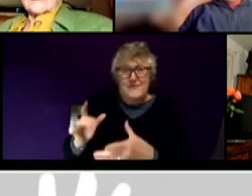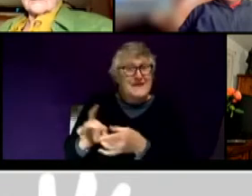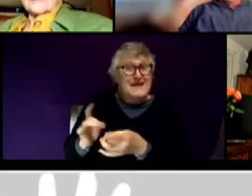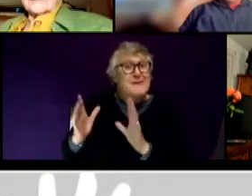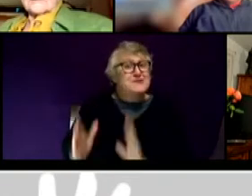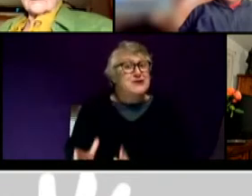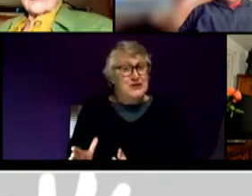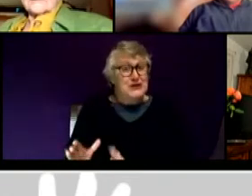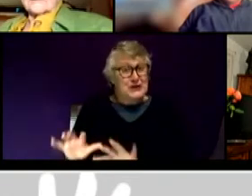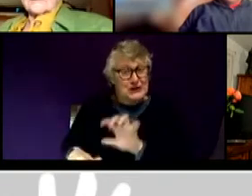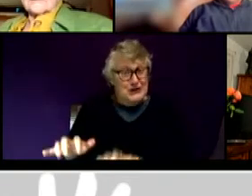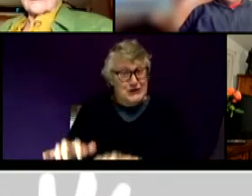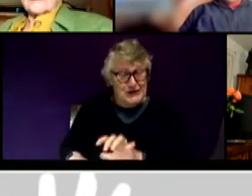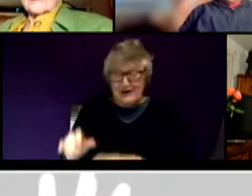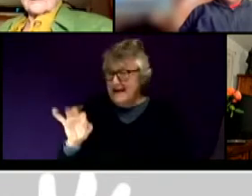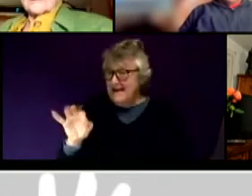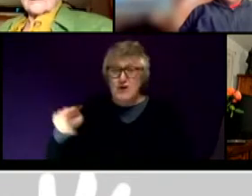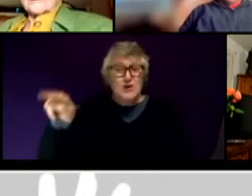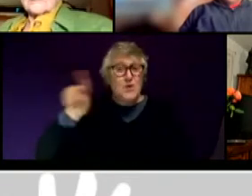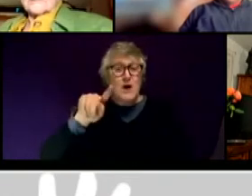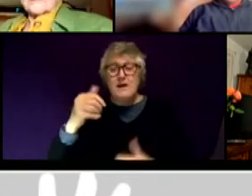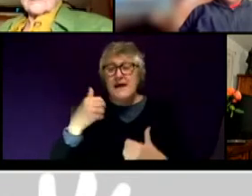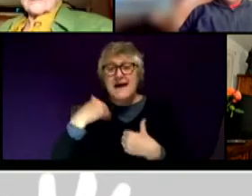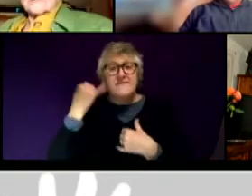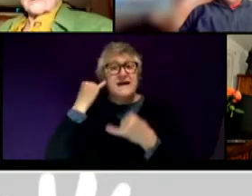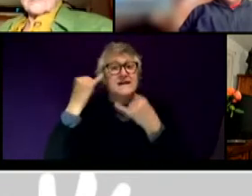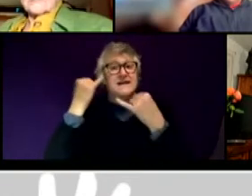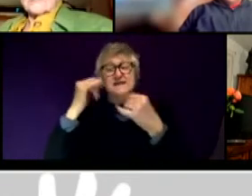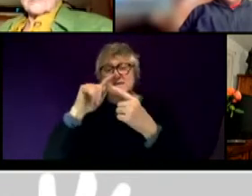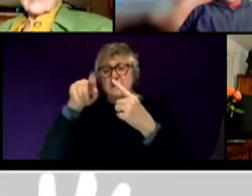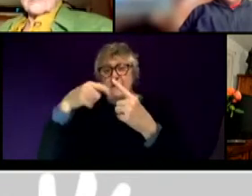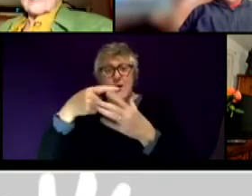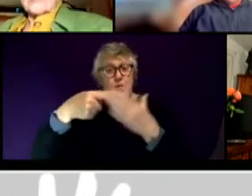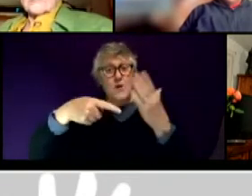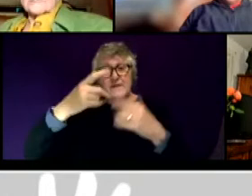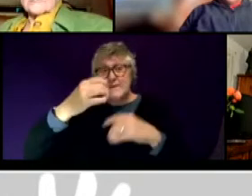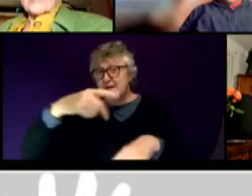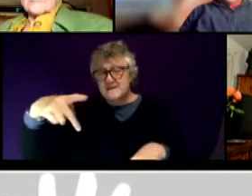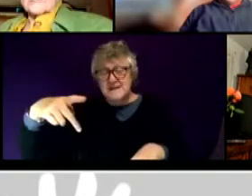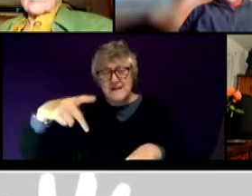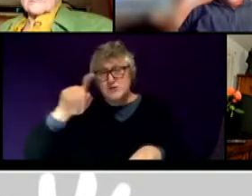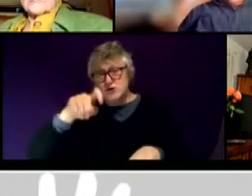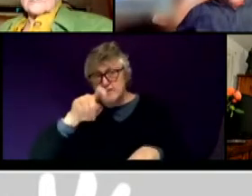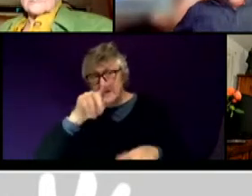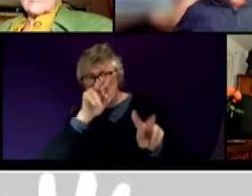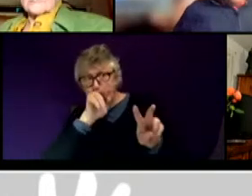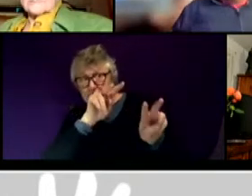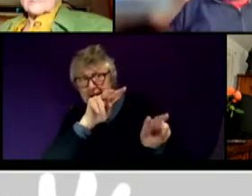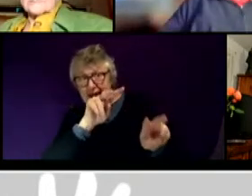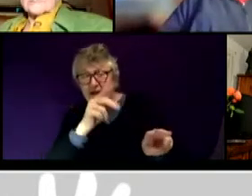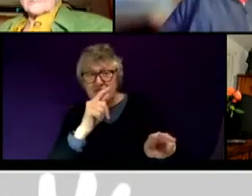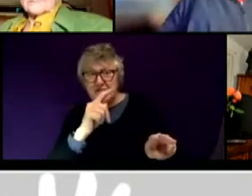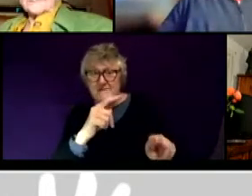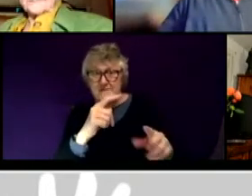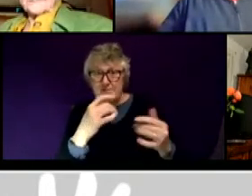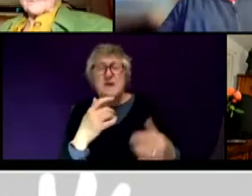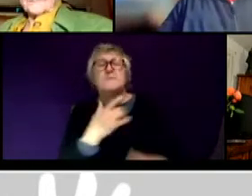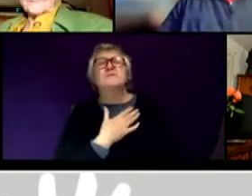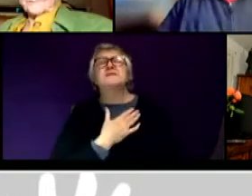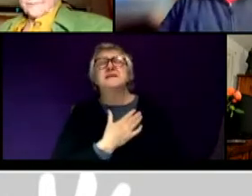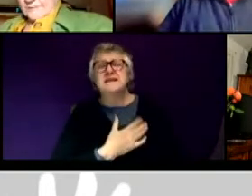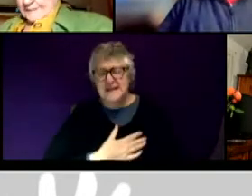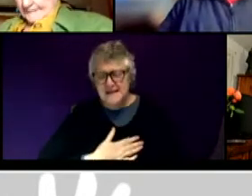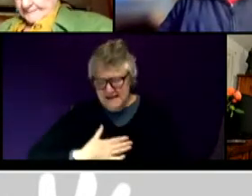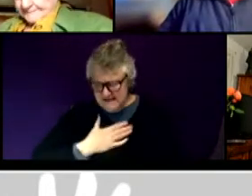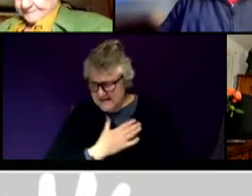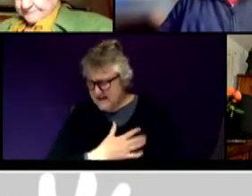If you all have ideas on what the PCCEP should be investigating next, should be looking at next, please, now's the time to share. We're taking notes,